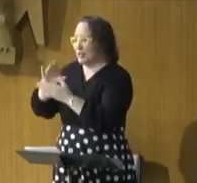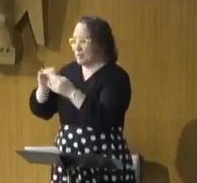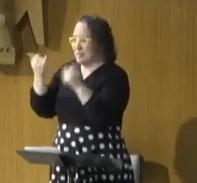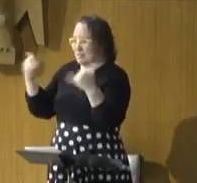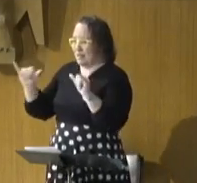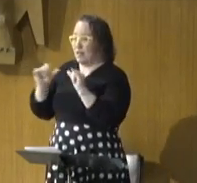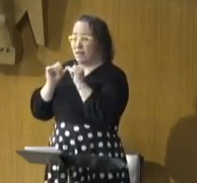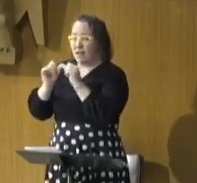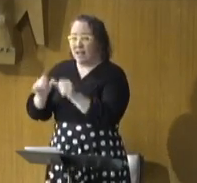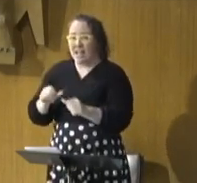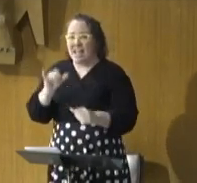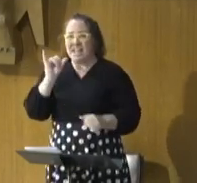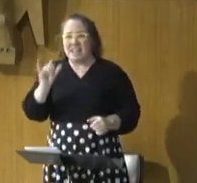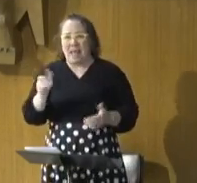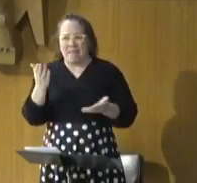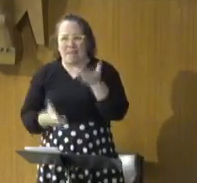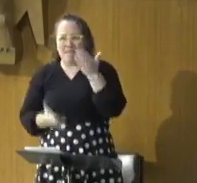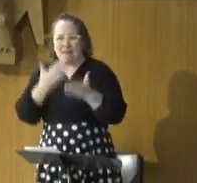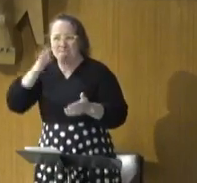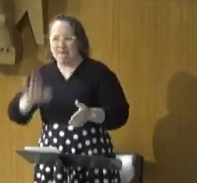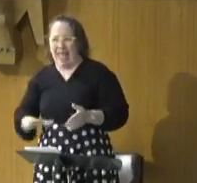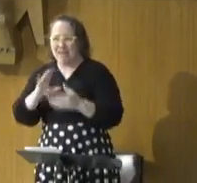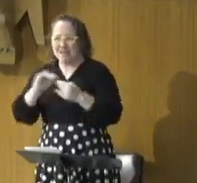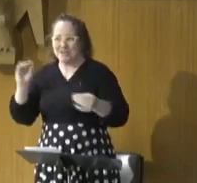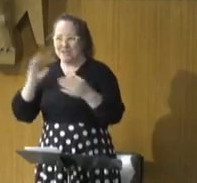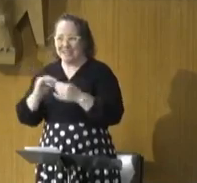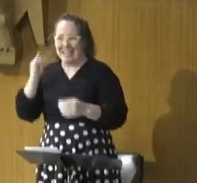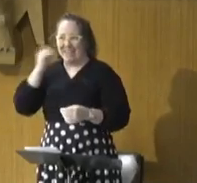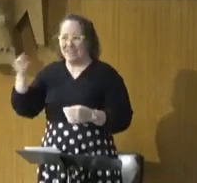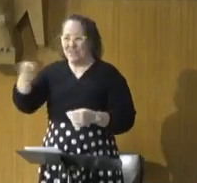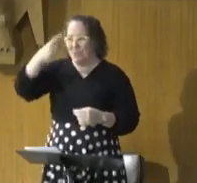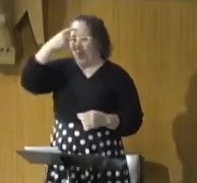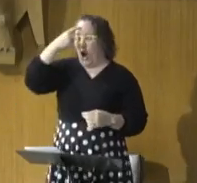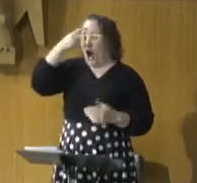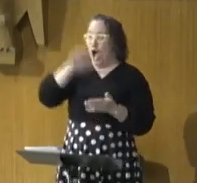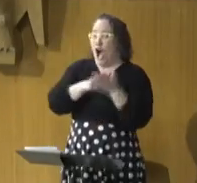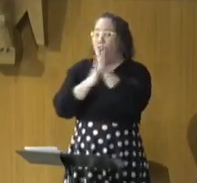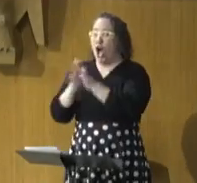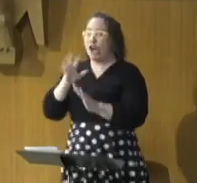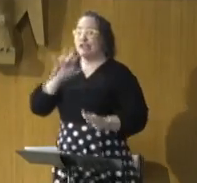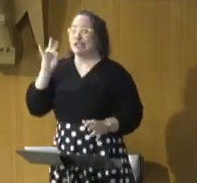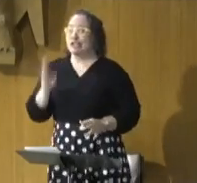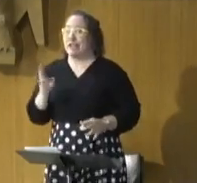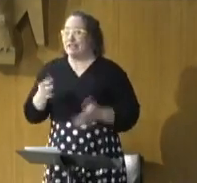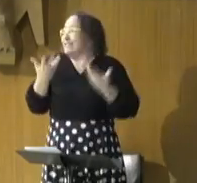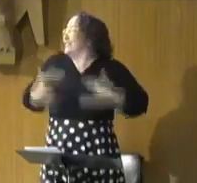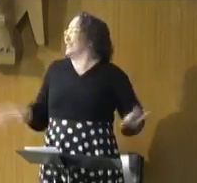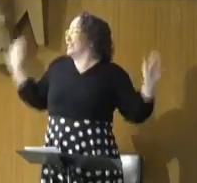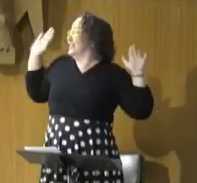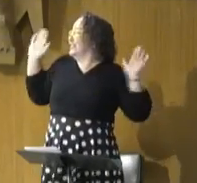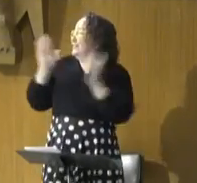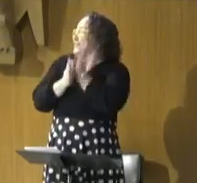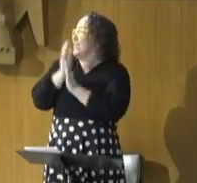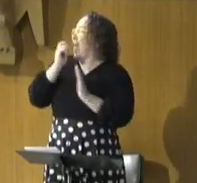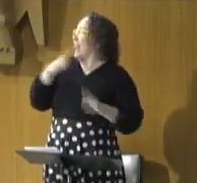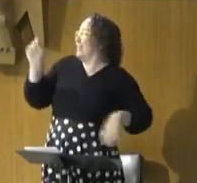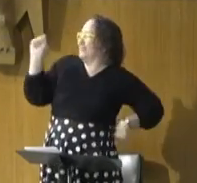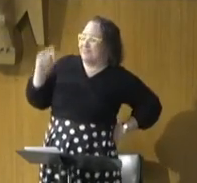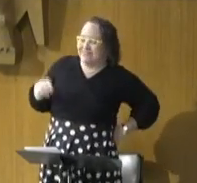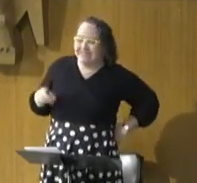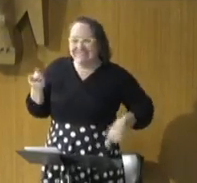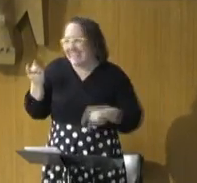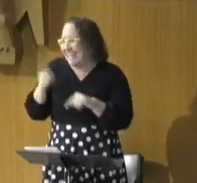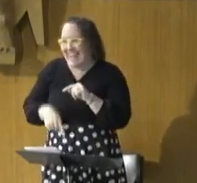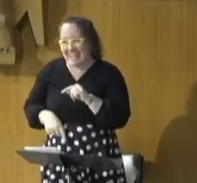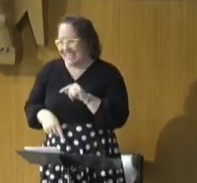of our older folks that's like bad news. Like you just thought you could reach a certain age and you're done with these tests, you're done with the furnace. I think that's